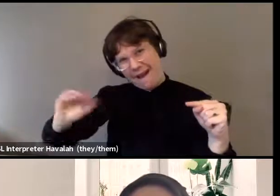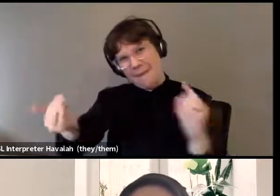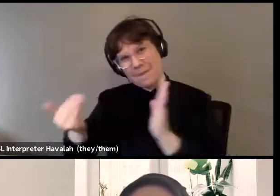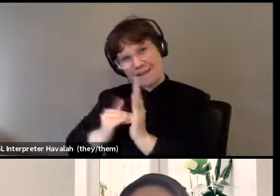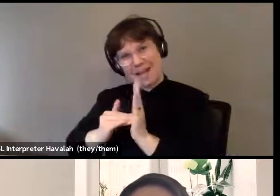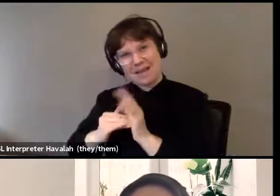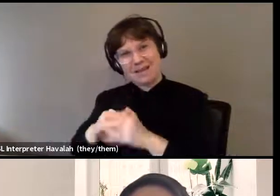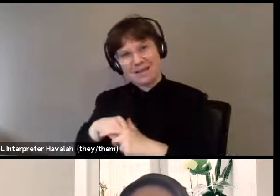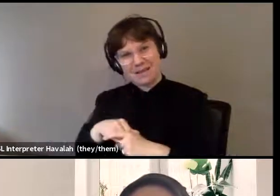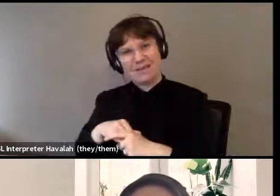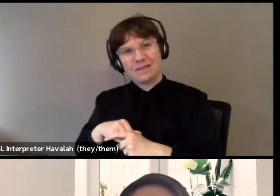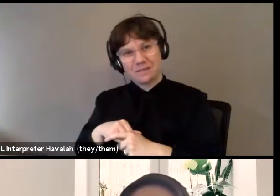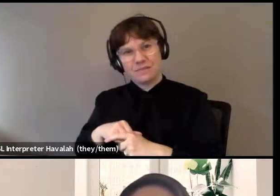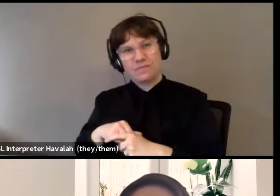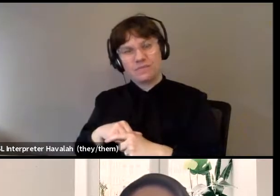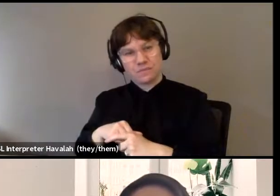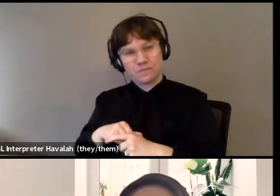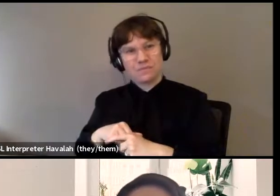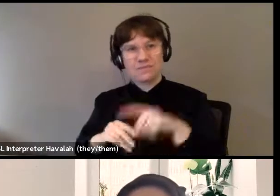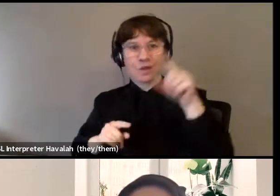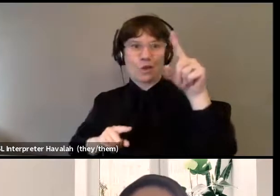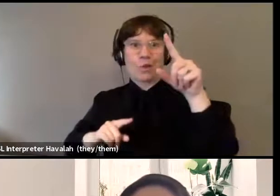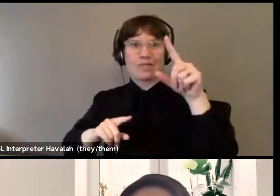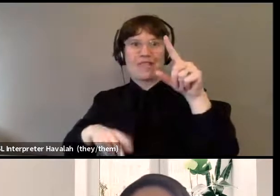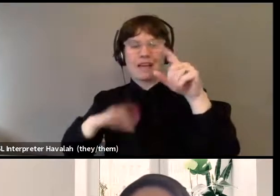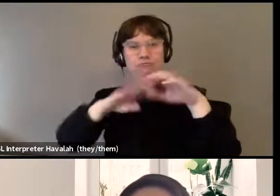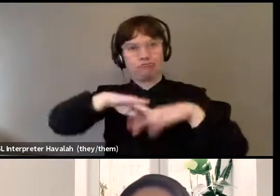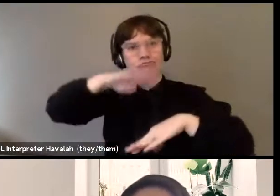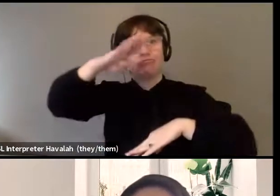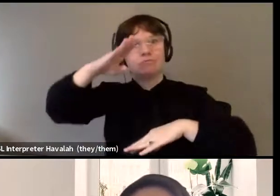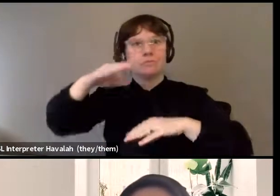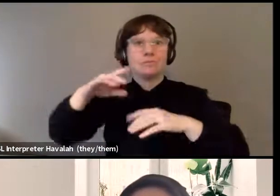than the spike we got, due to the pandemic.